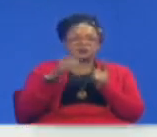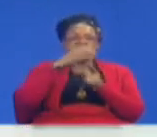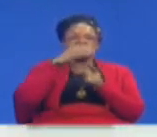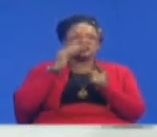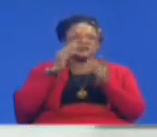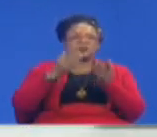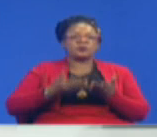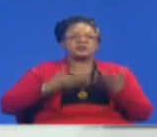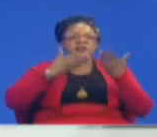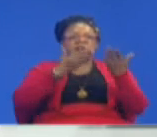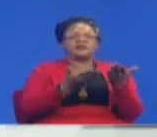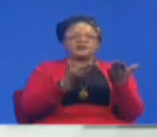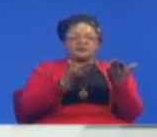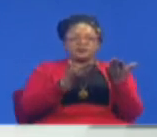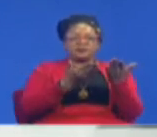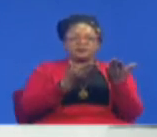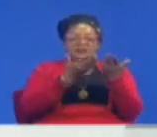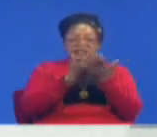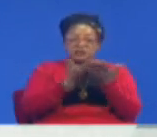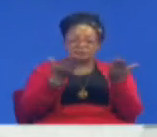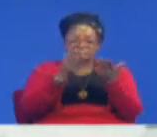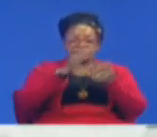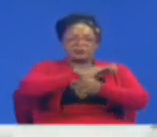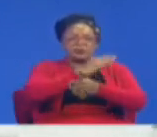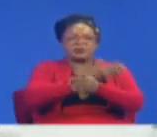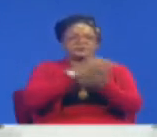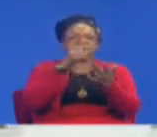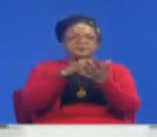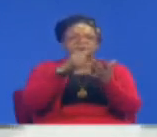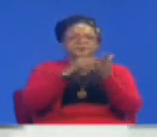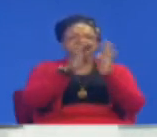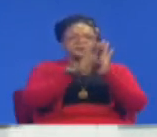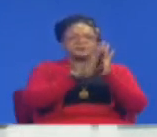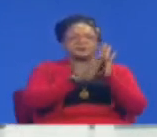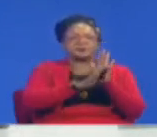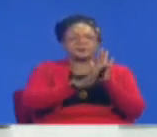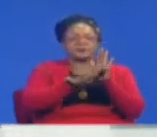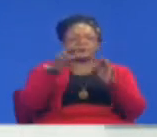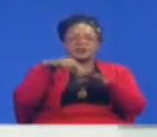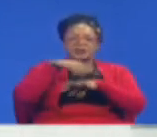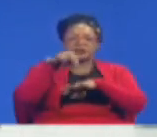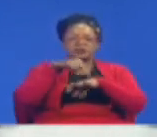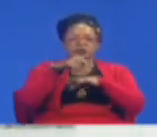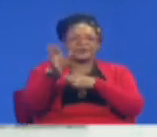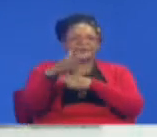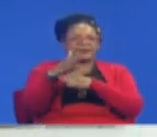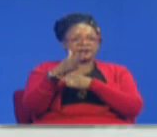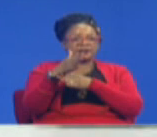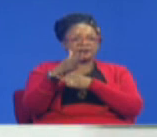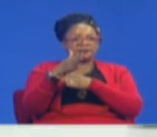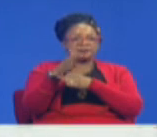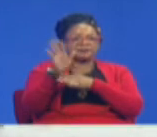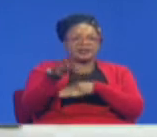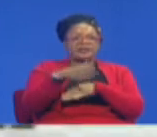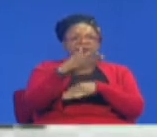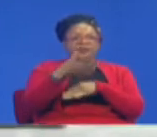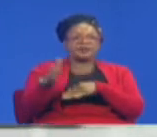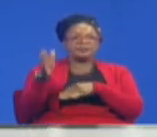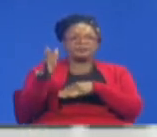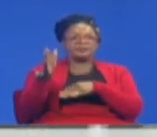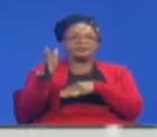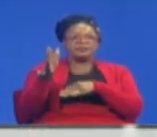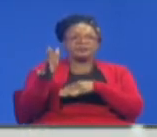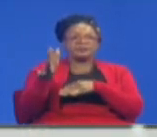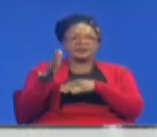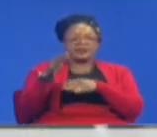the instruments of power, including the Constitution, National Flag, Anthem, and the instruments of the